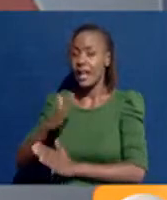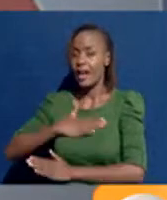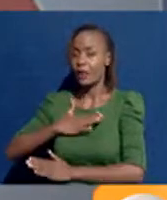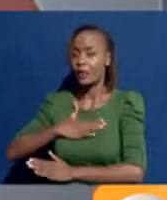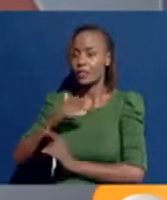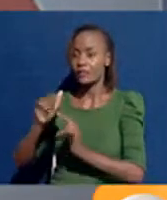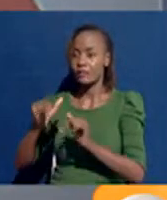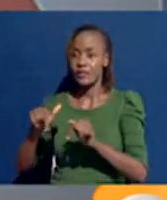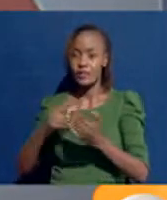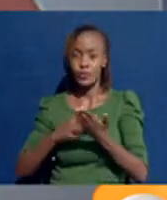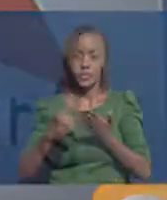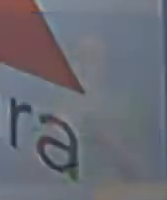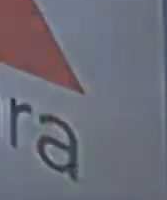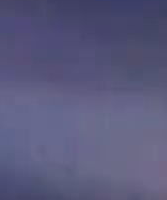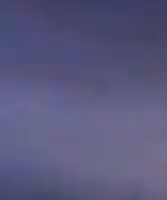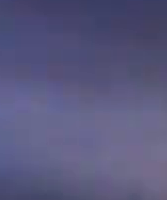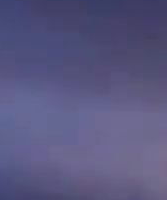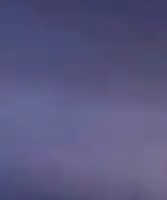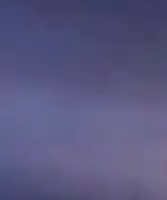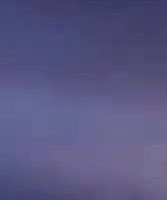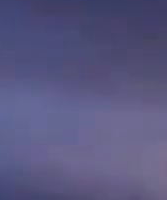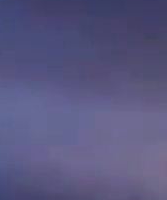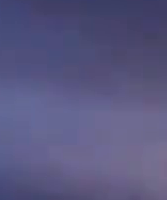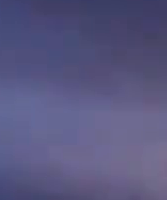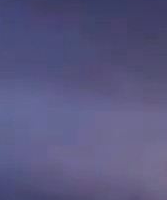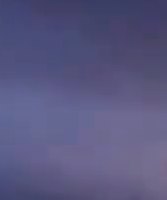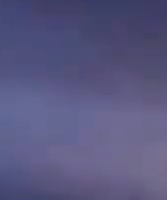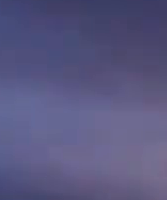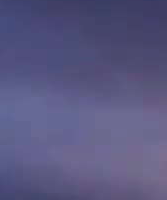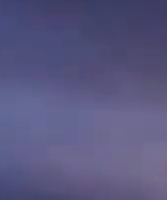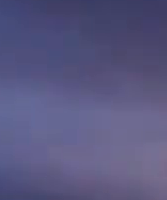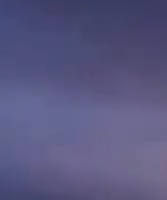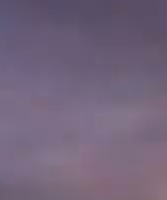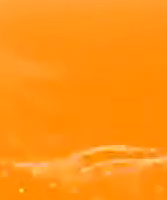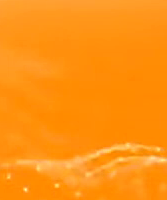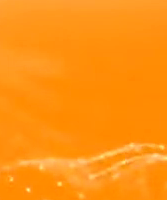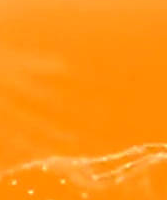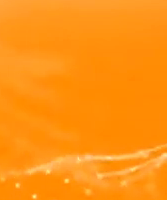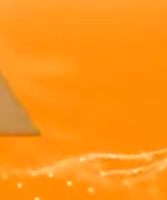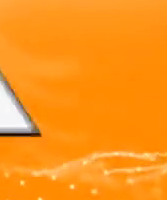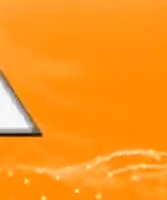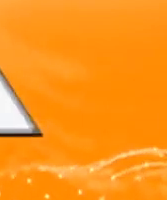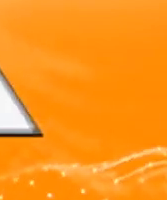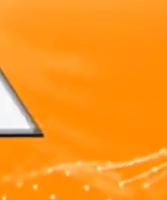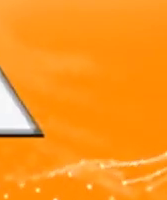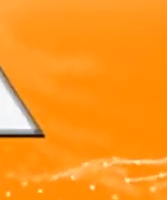Talk.